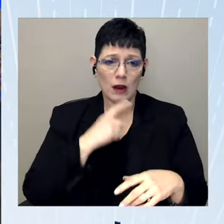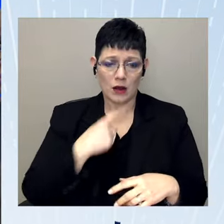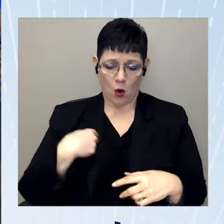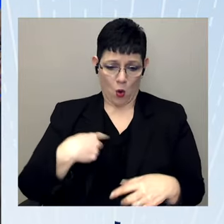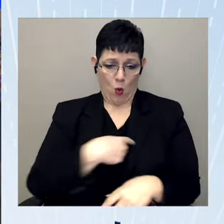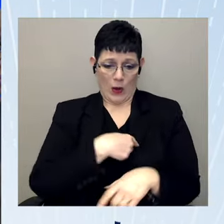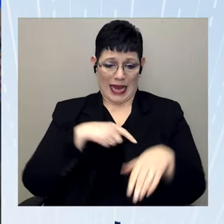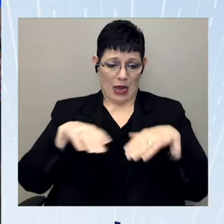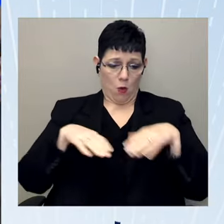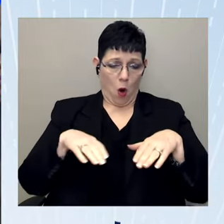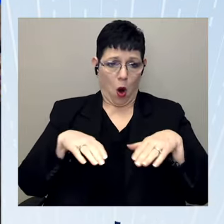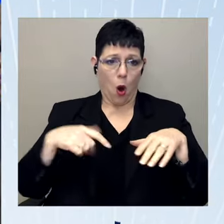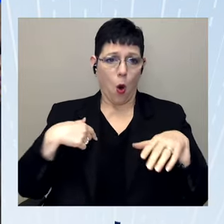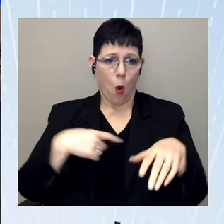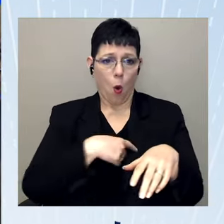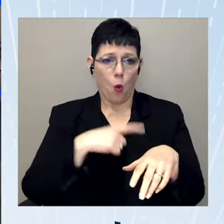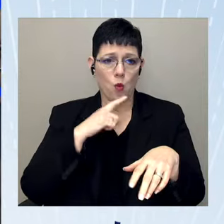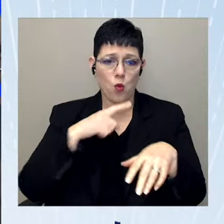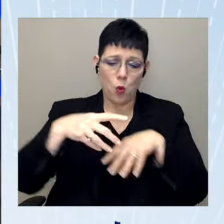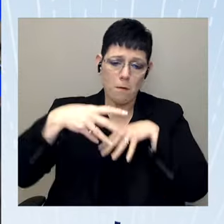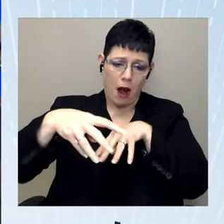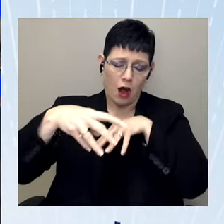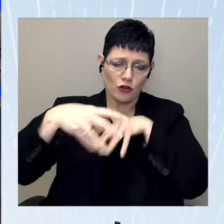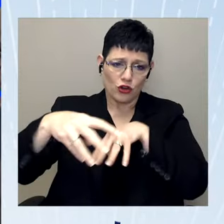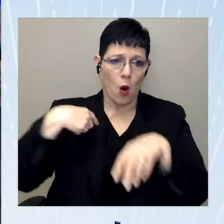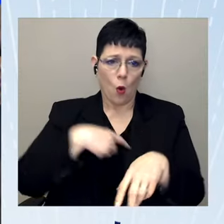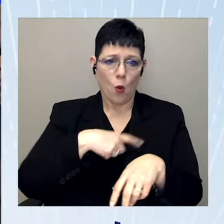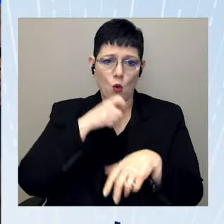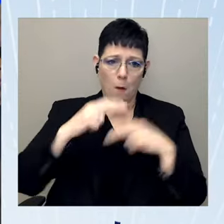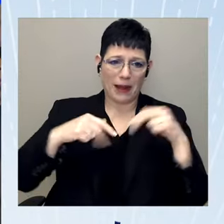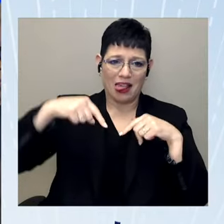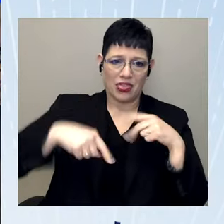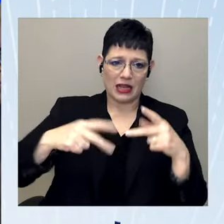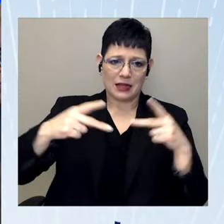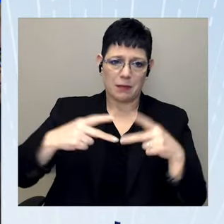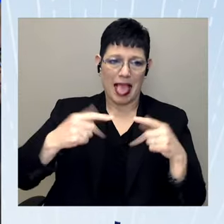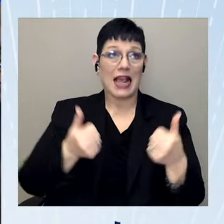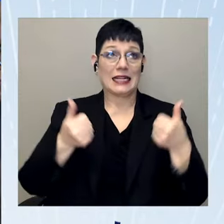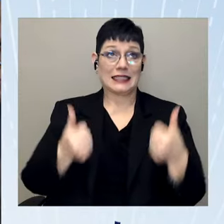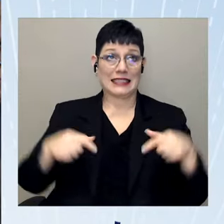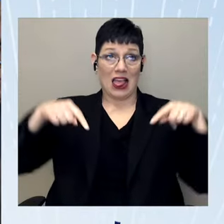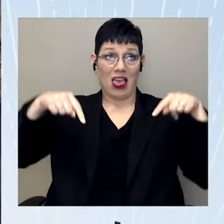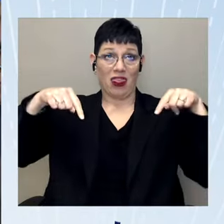are the ones who marched. We are the ones that built this place for free.